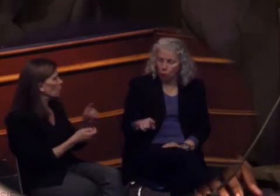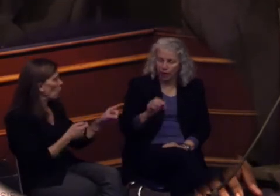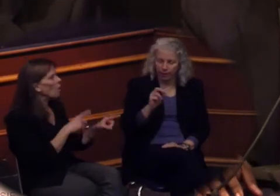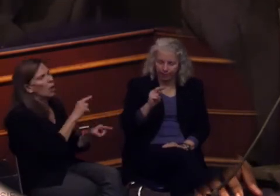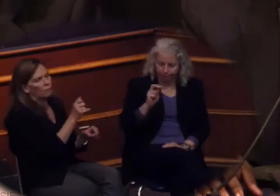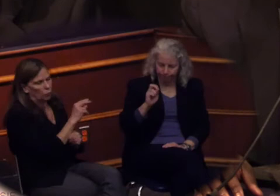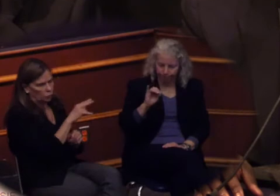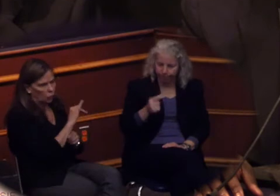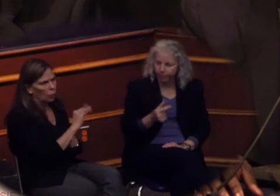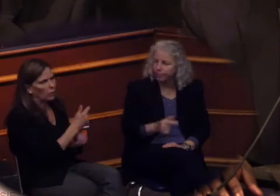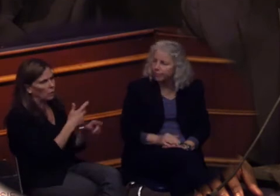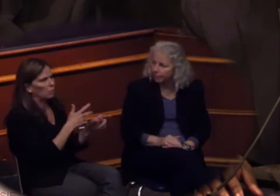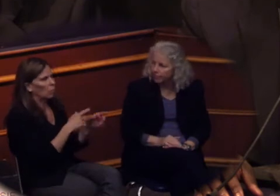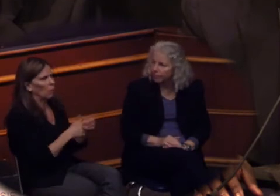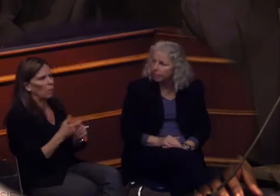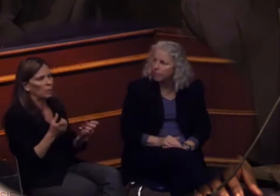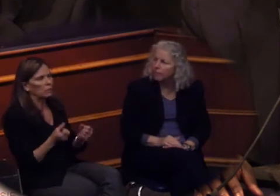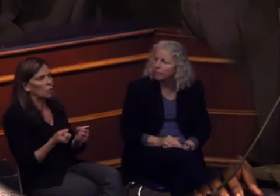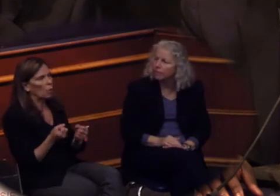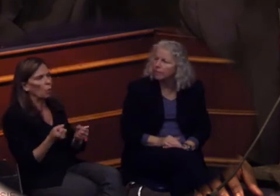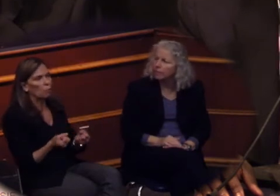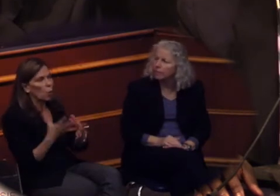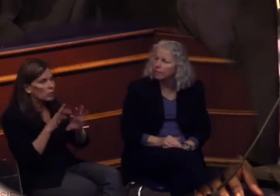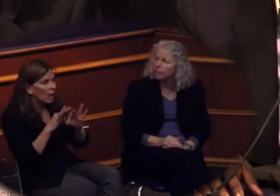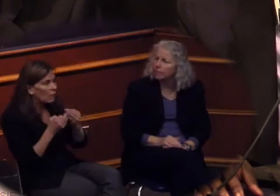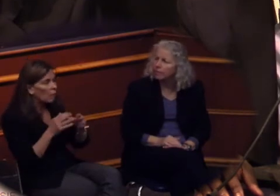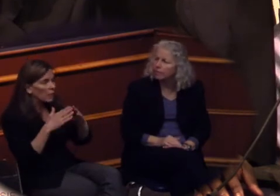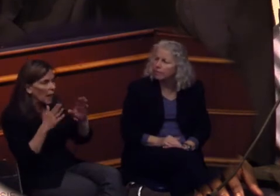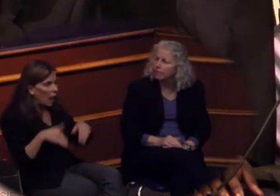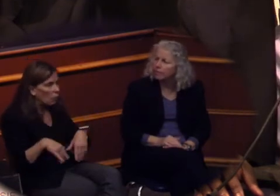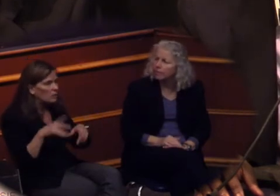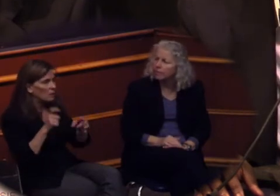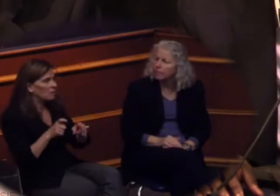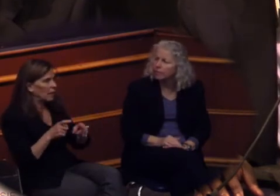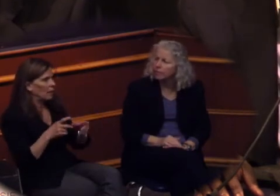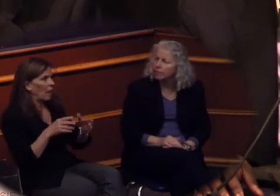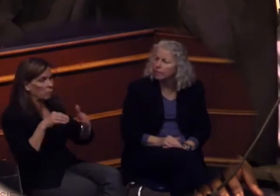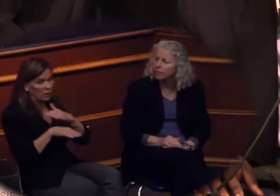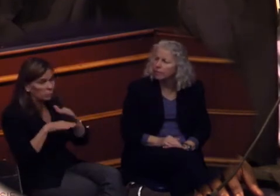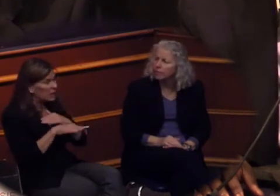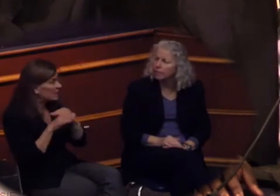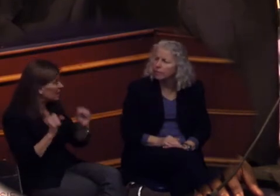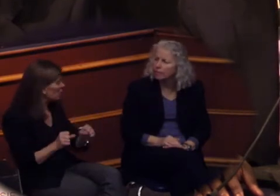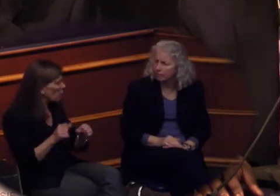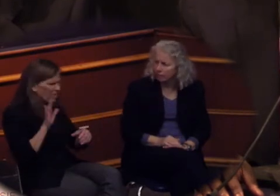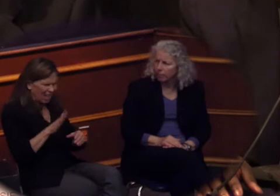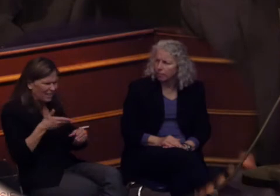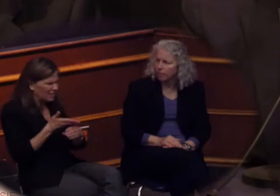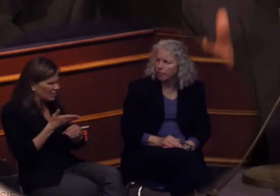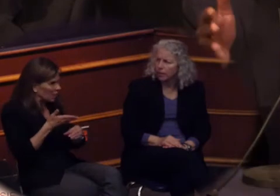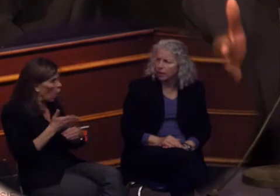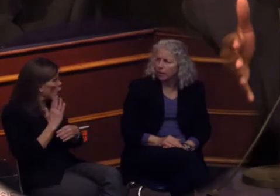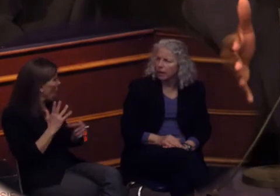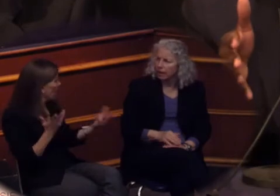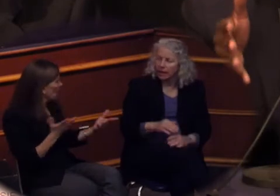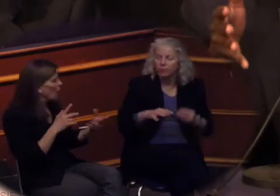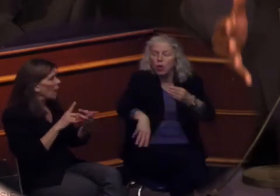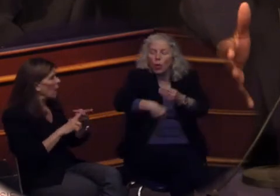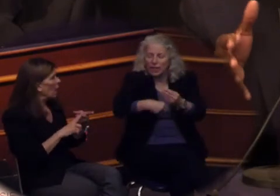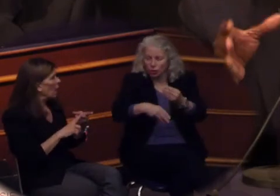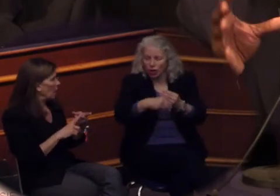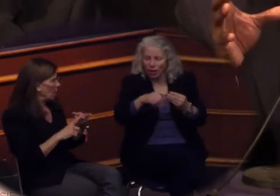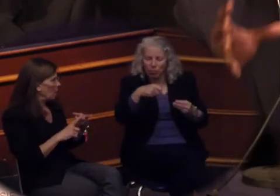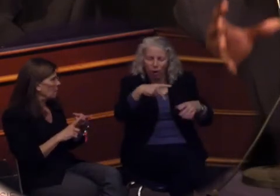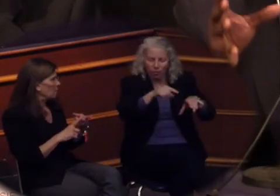designating areas for multifamily housing. We allow for accessory apartments by right in addition to that. And we also make it